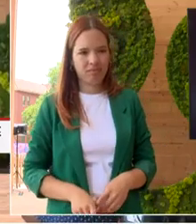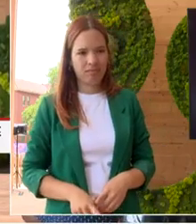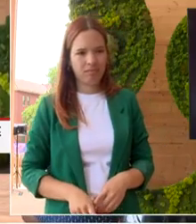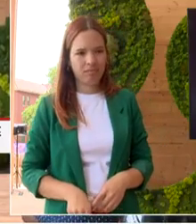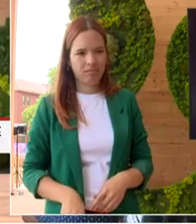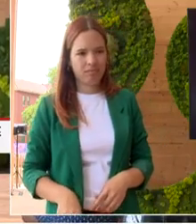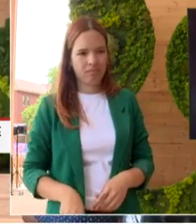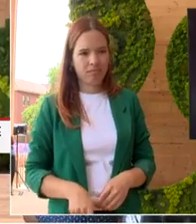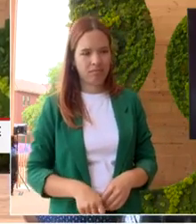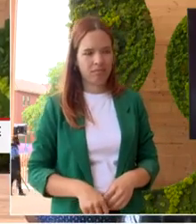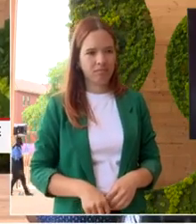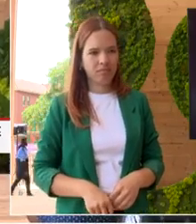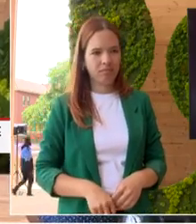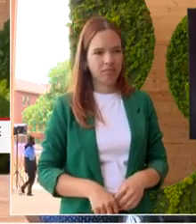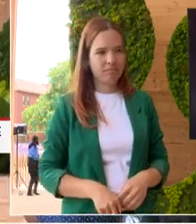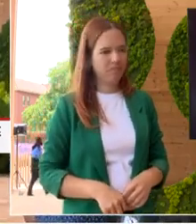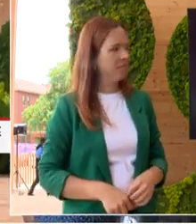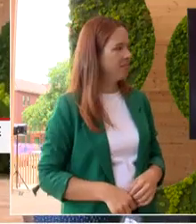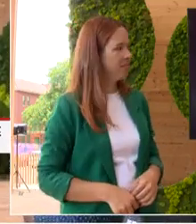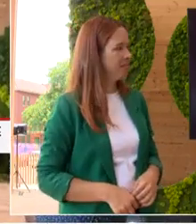Good afternoon.